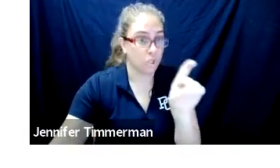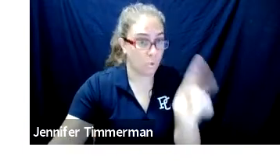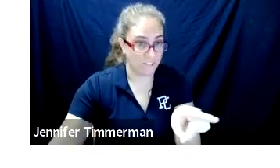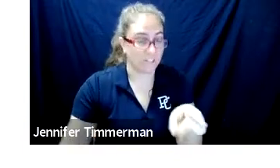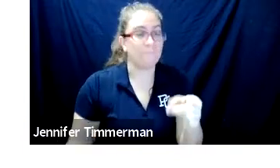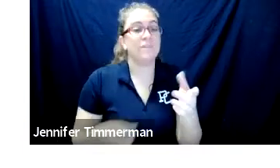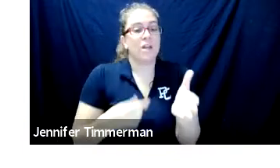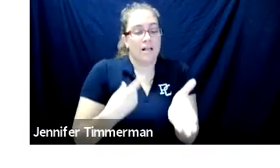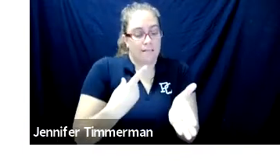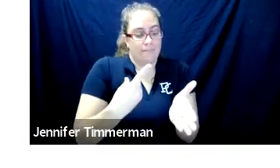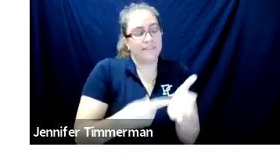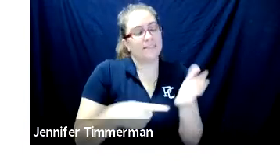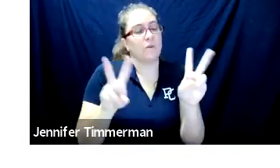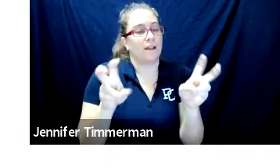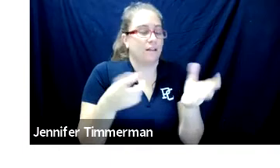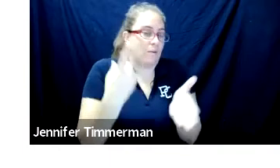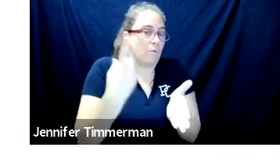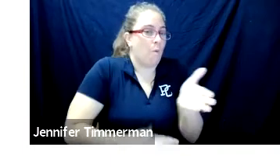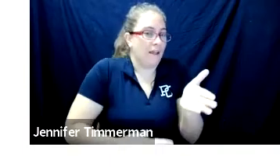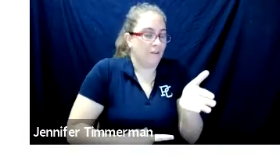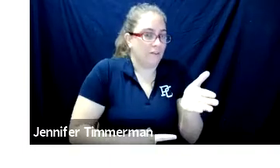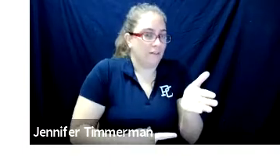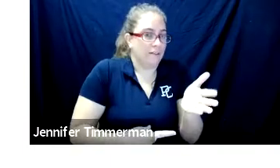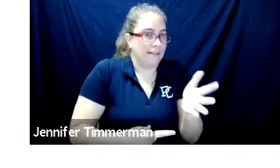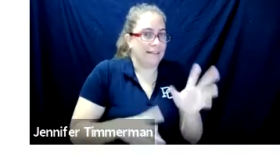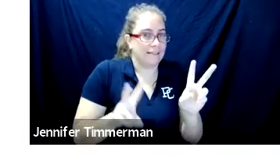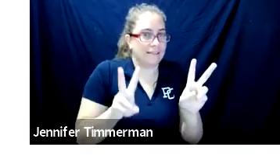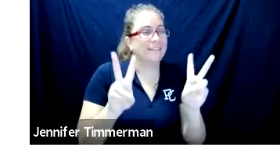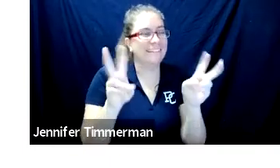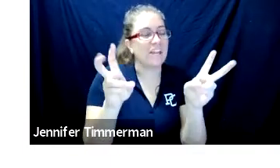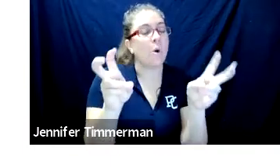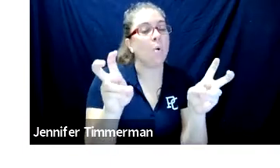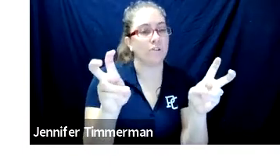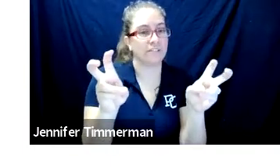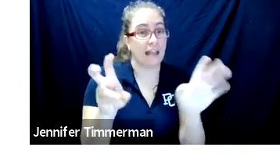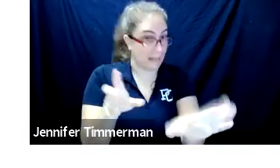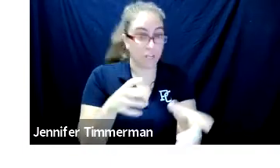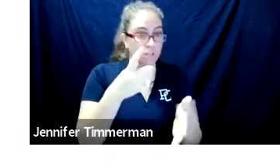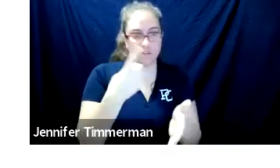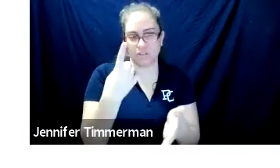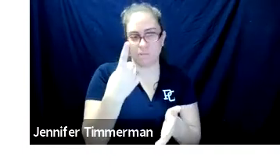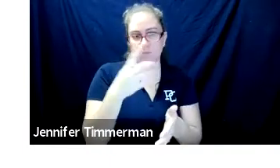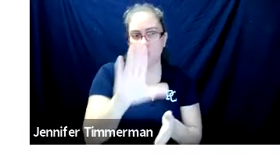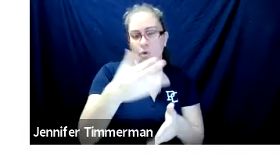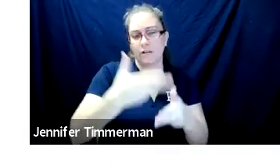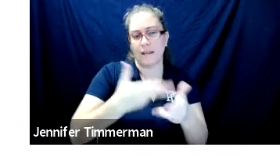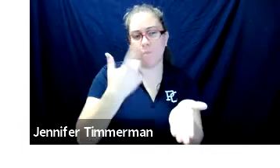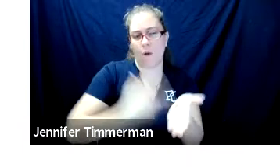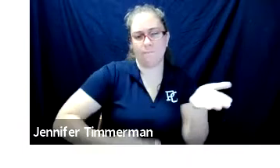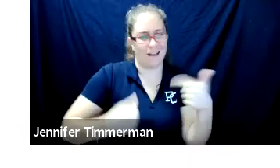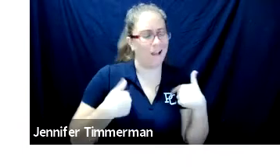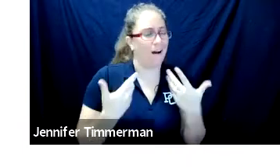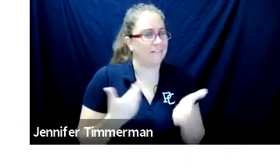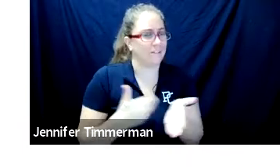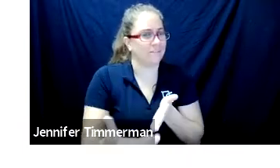It's a good question. This is what is an older sign, and you can use it. Your name,